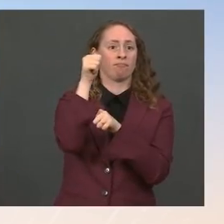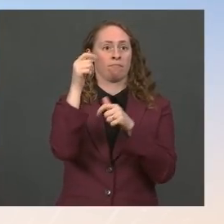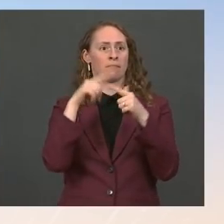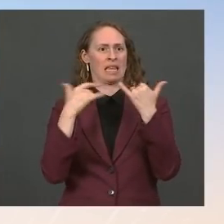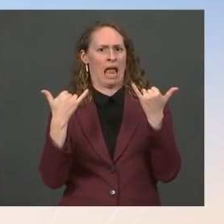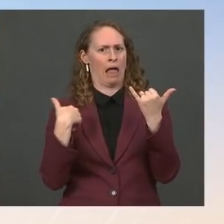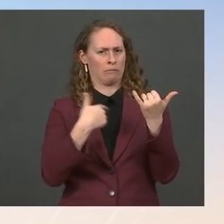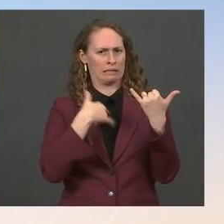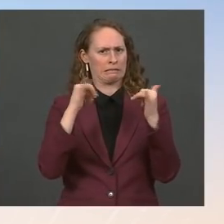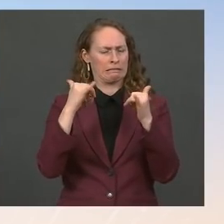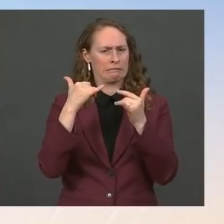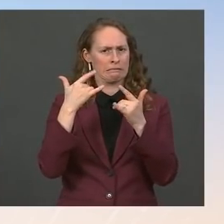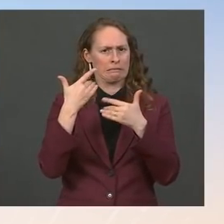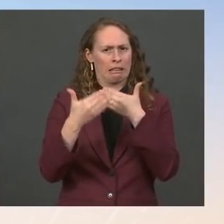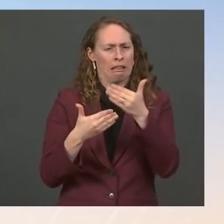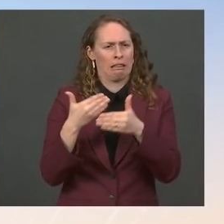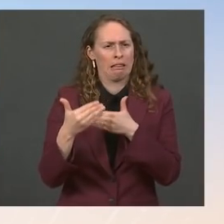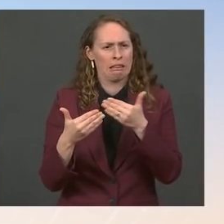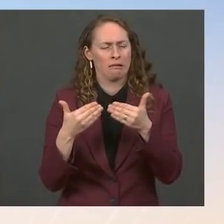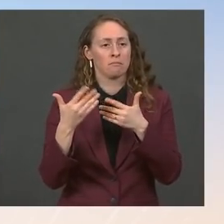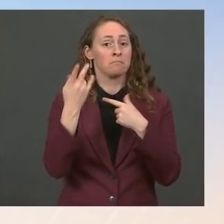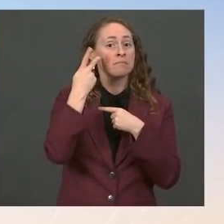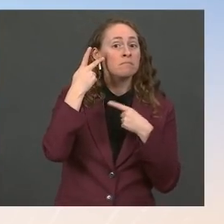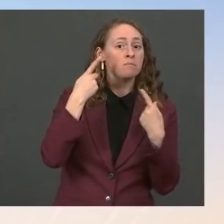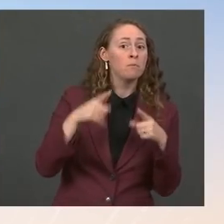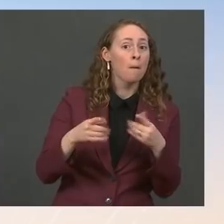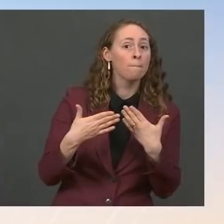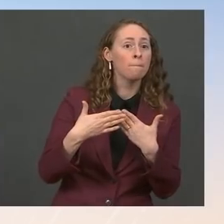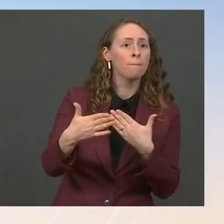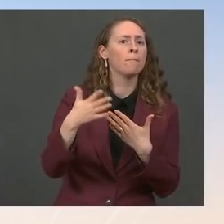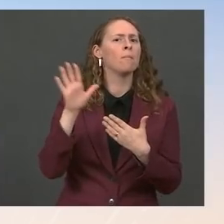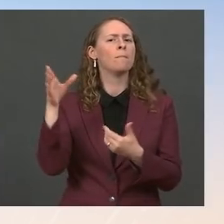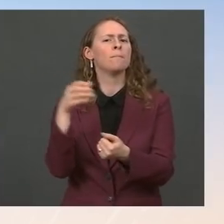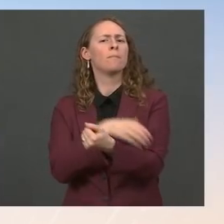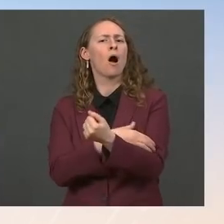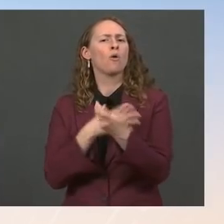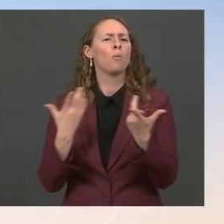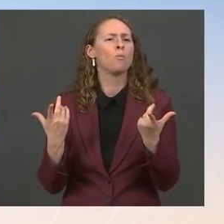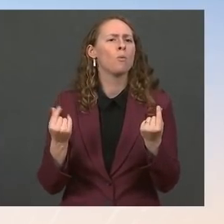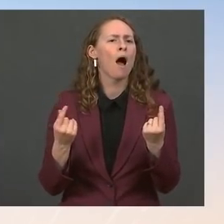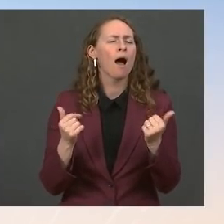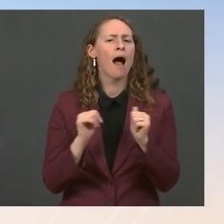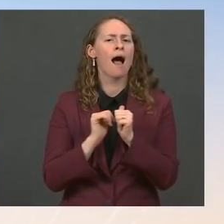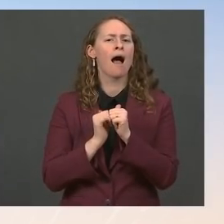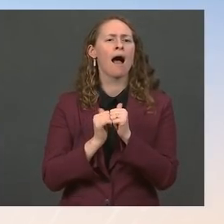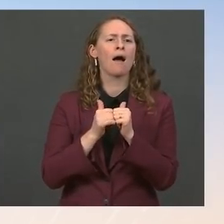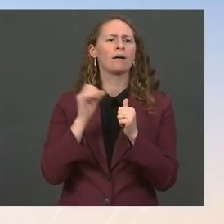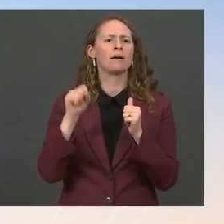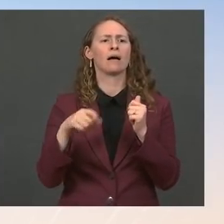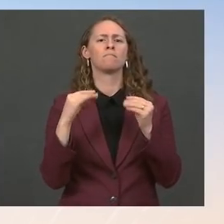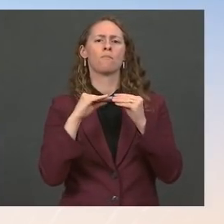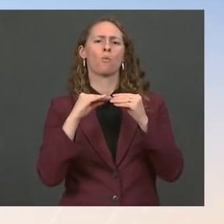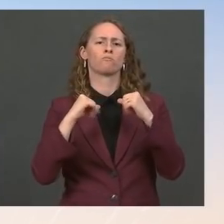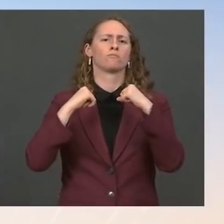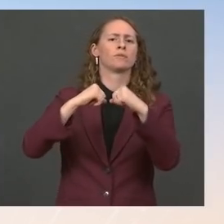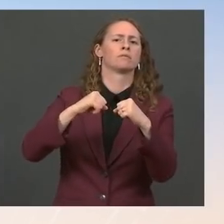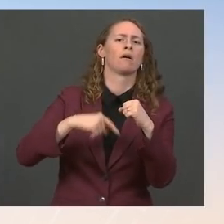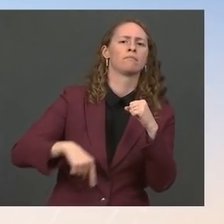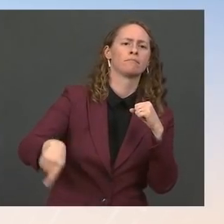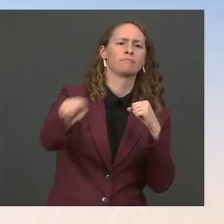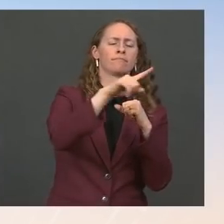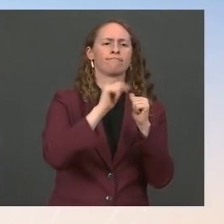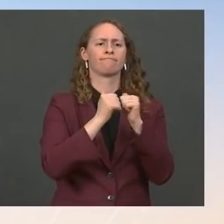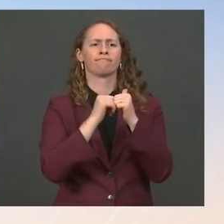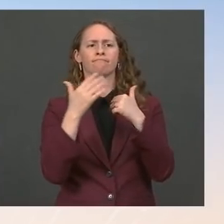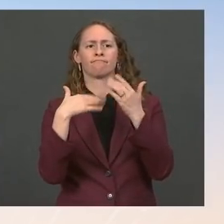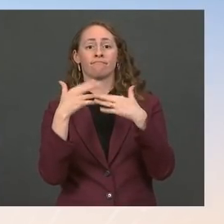we're going to see, look and see what levers we have to pull to put in additional protections, even as police reform is not moving